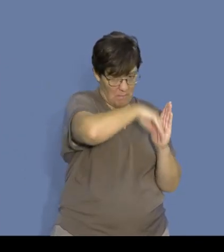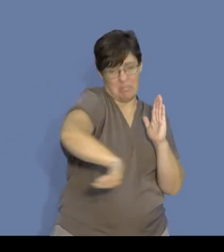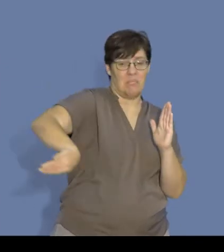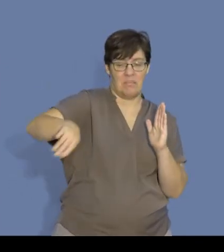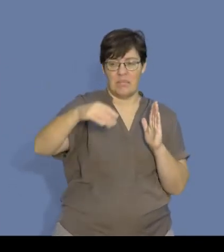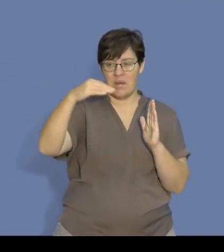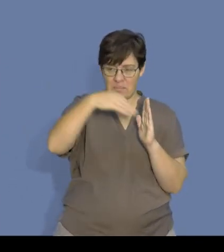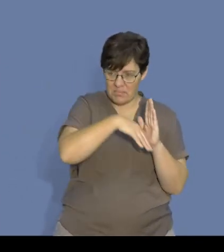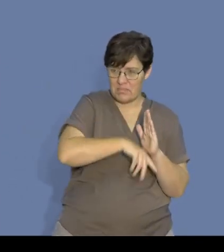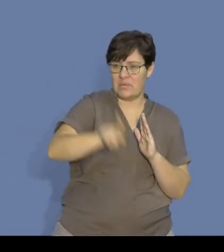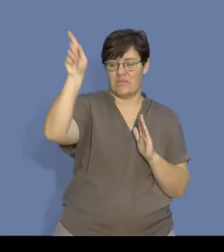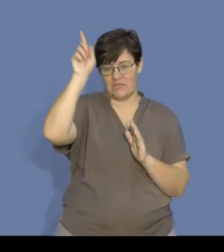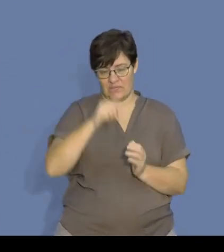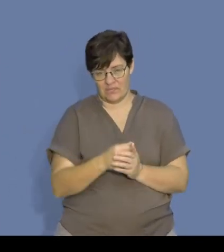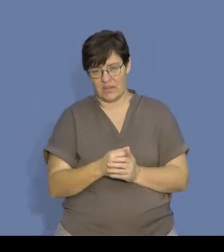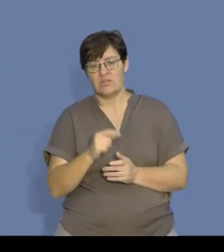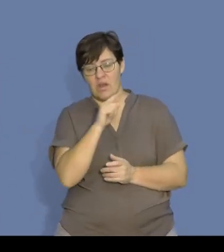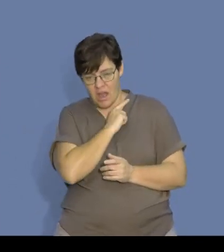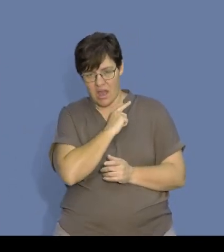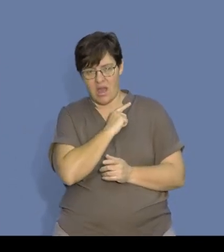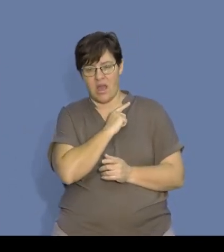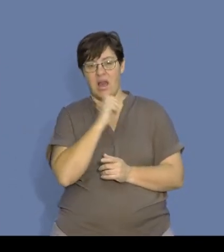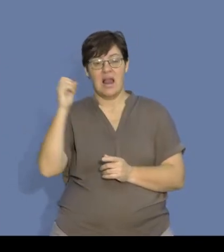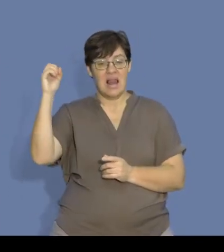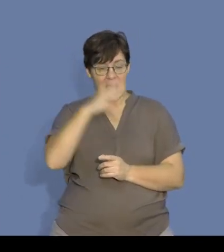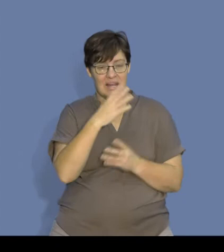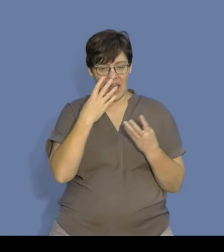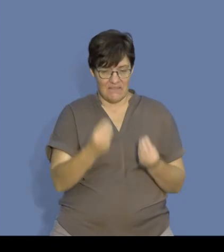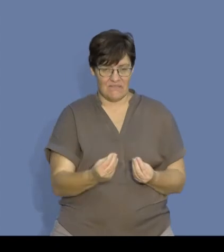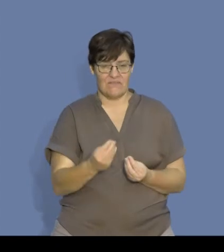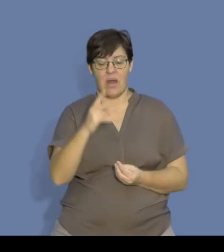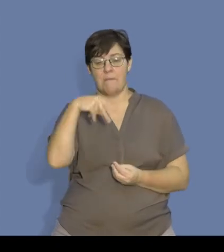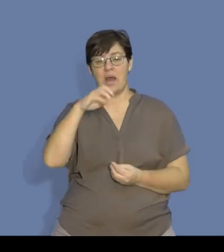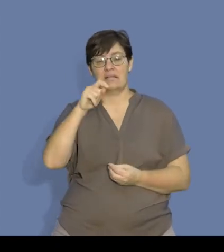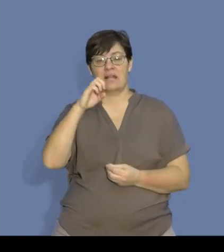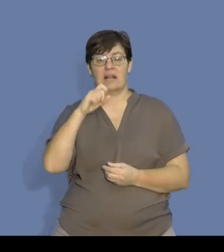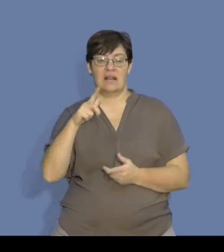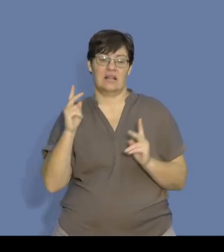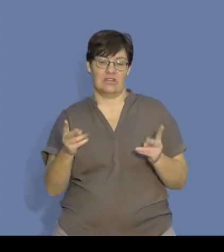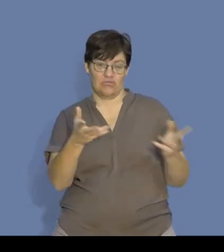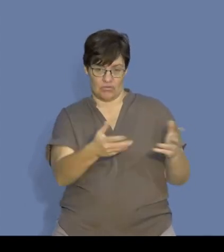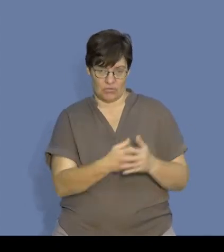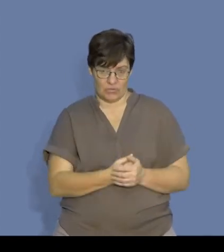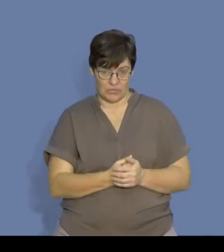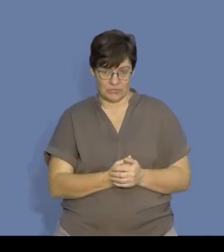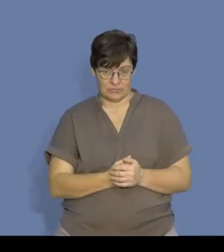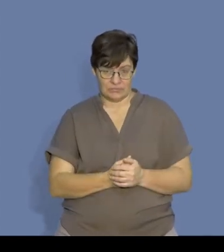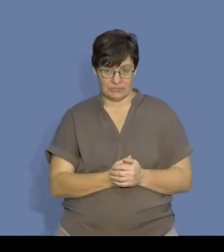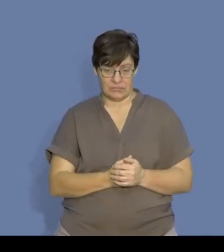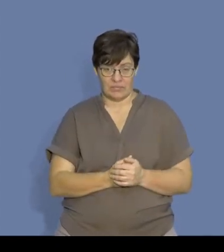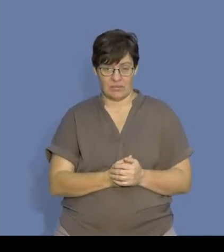that light has a particle nature. Photons are particles. So,